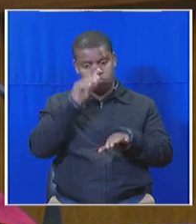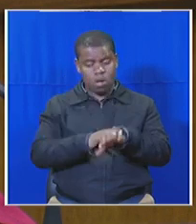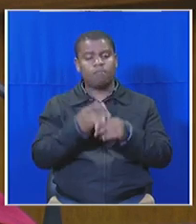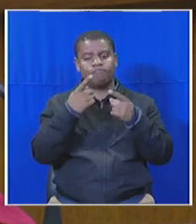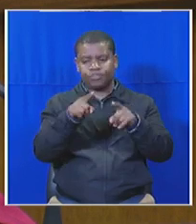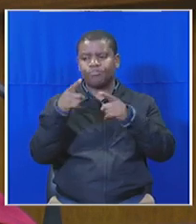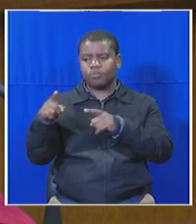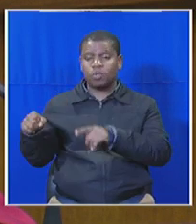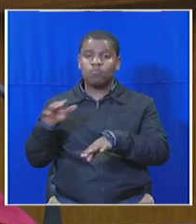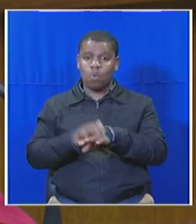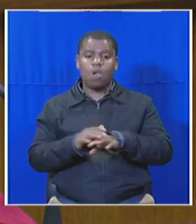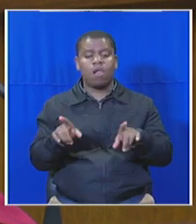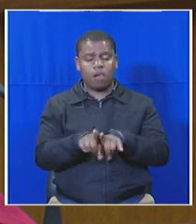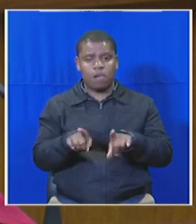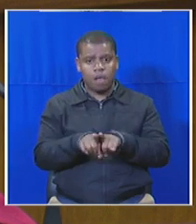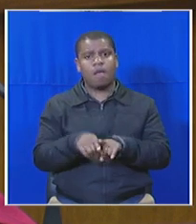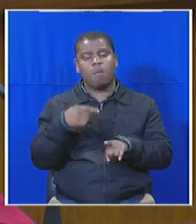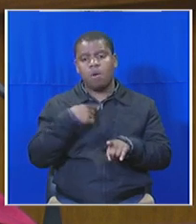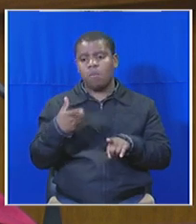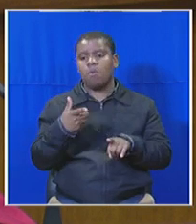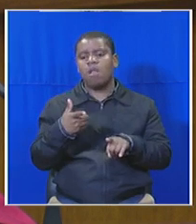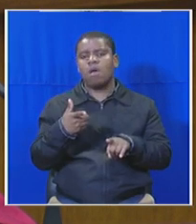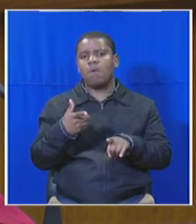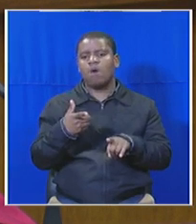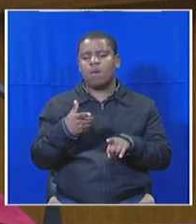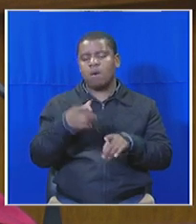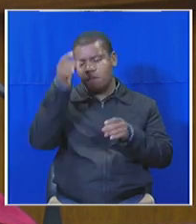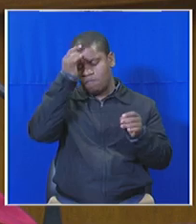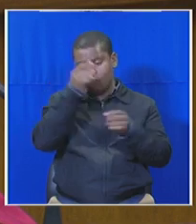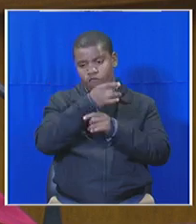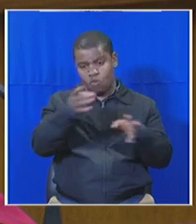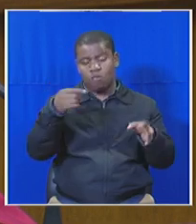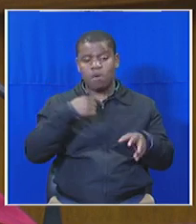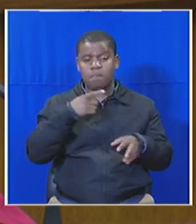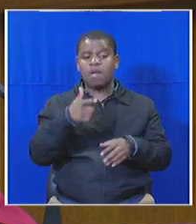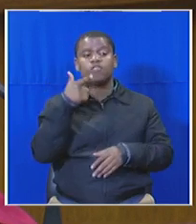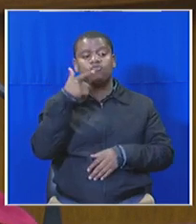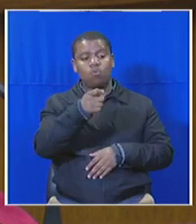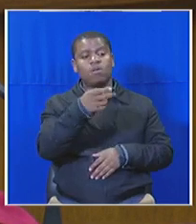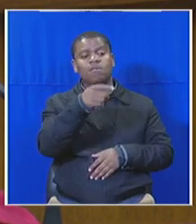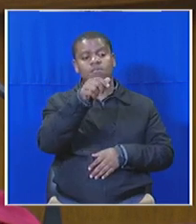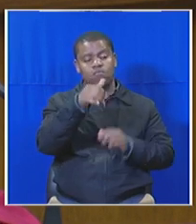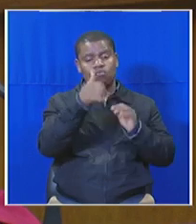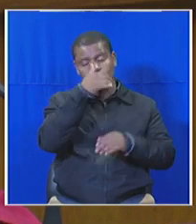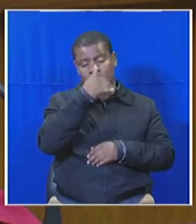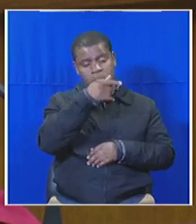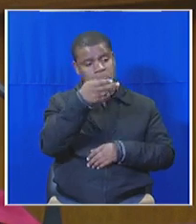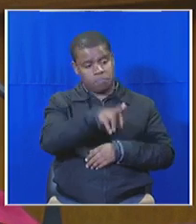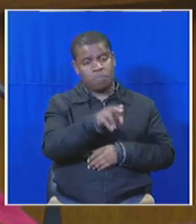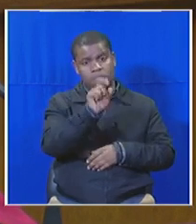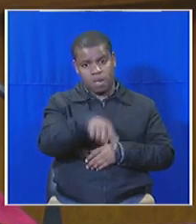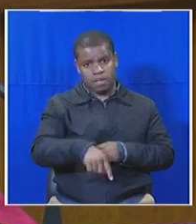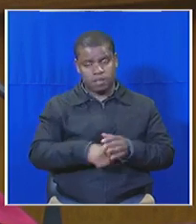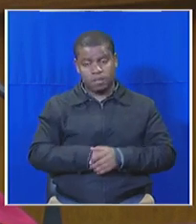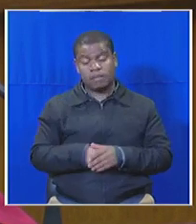playing cowboy tactics, calling police to shoot to kill. Instead, our men and women in